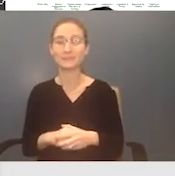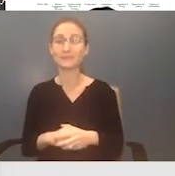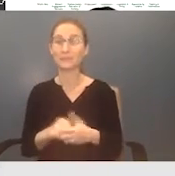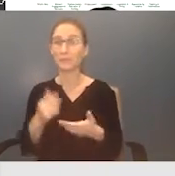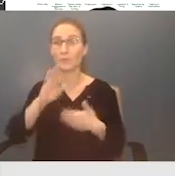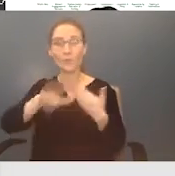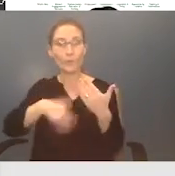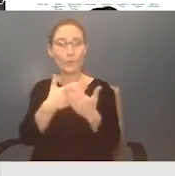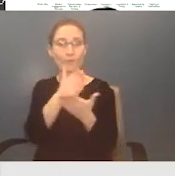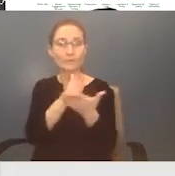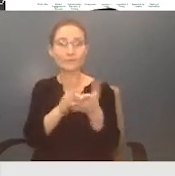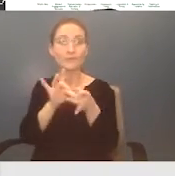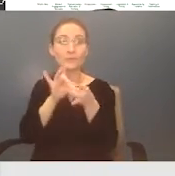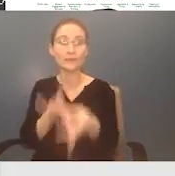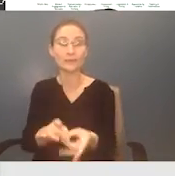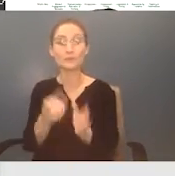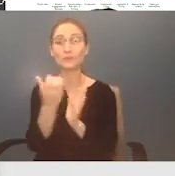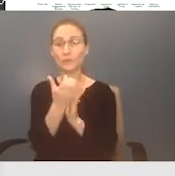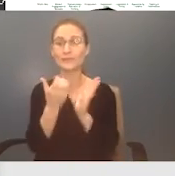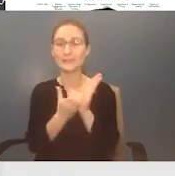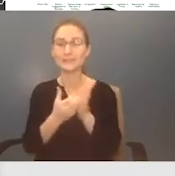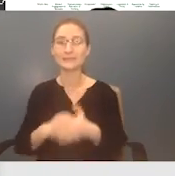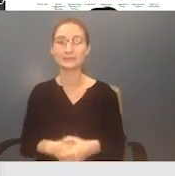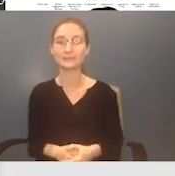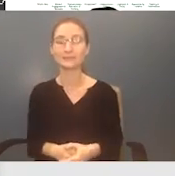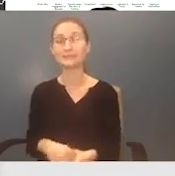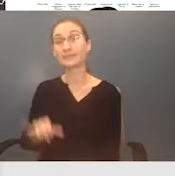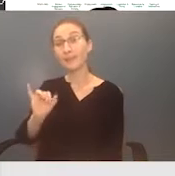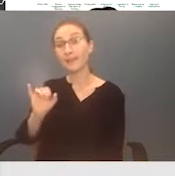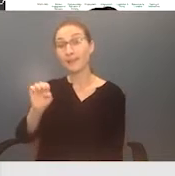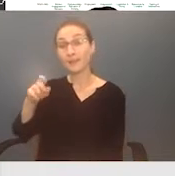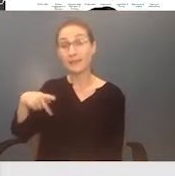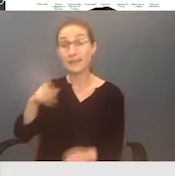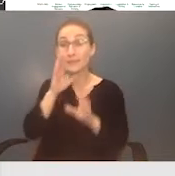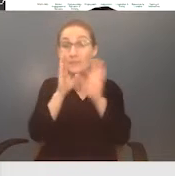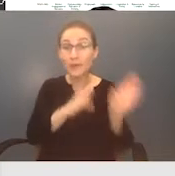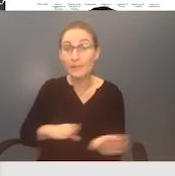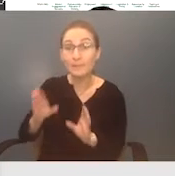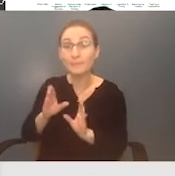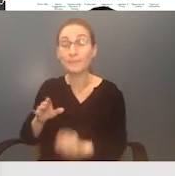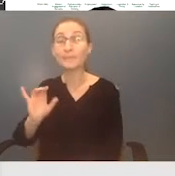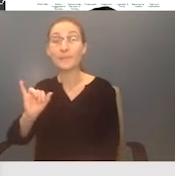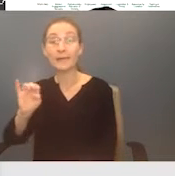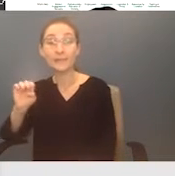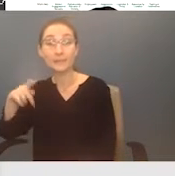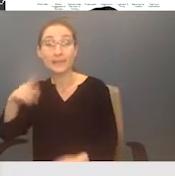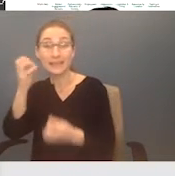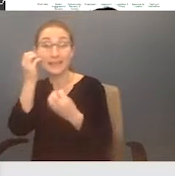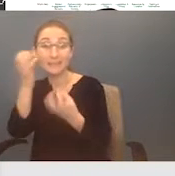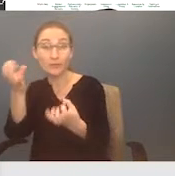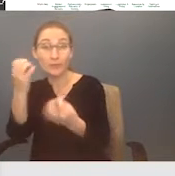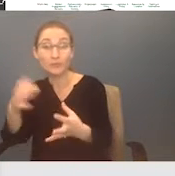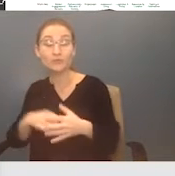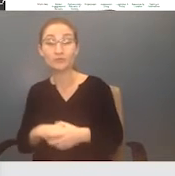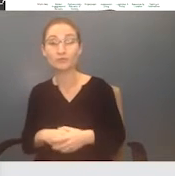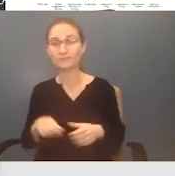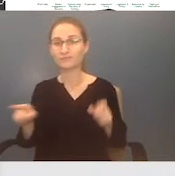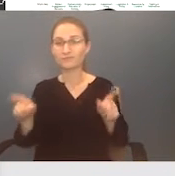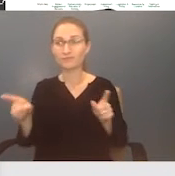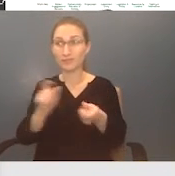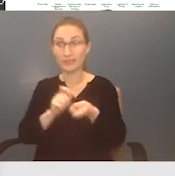middle grades courses, IEP preparation and information, and how those changes when